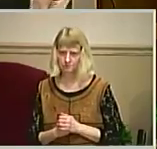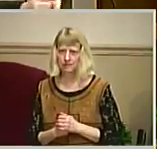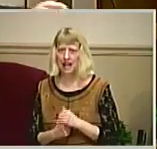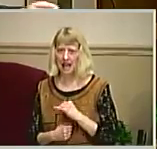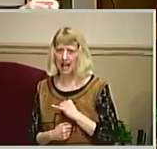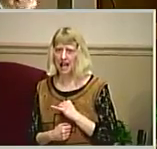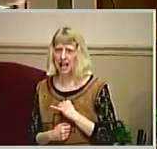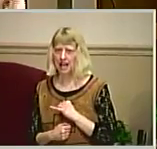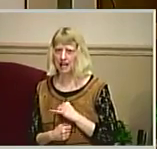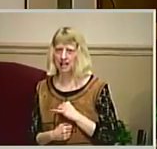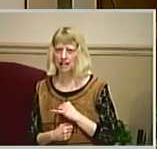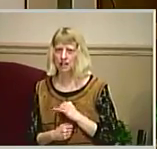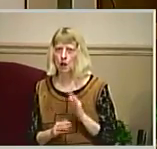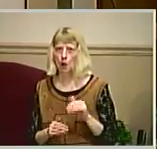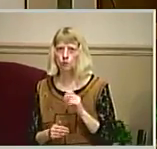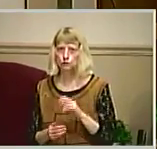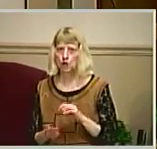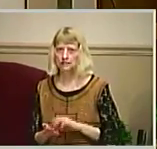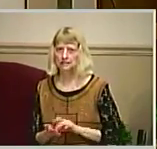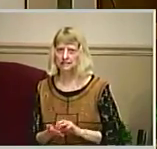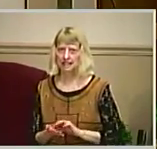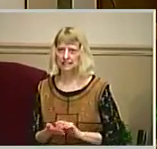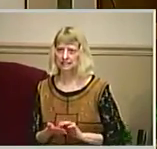I hope you're not just texting it,